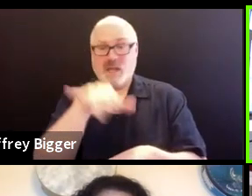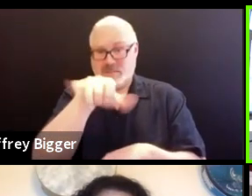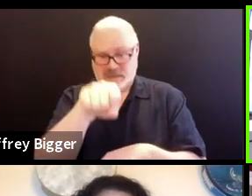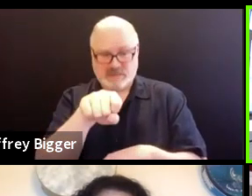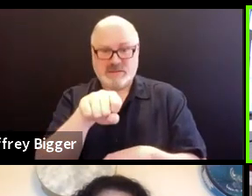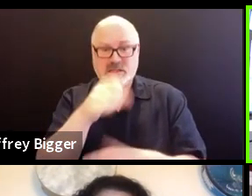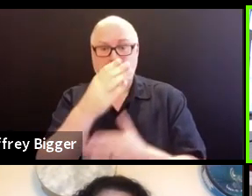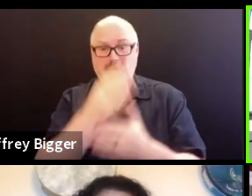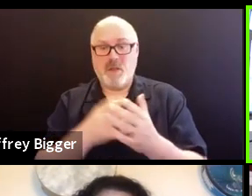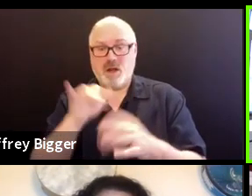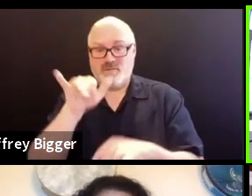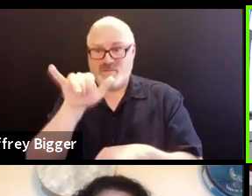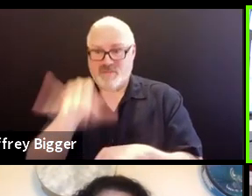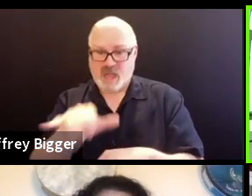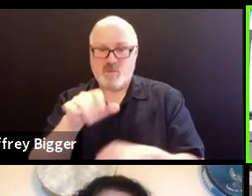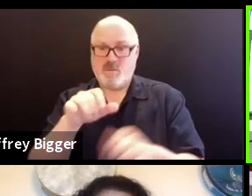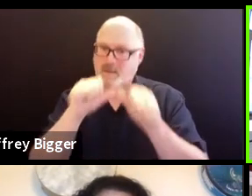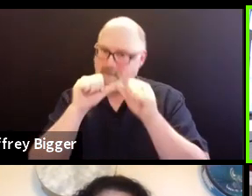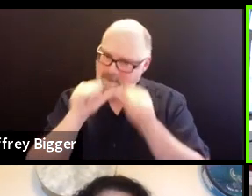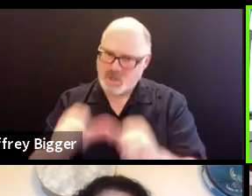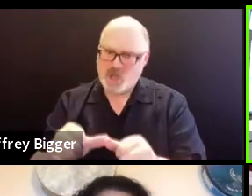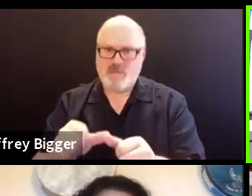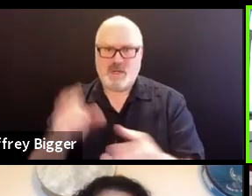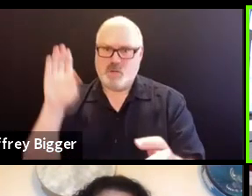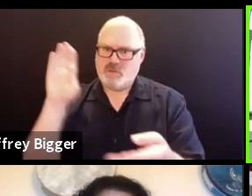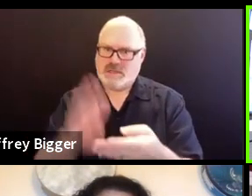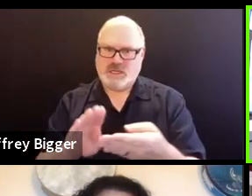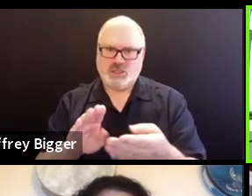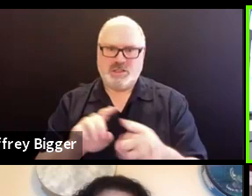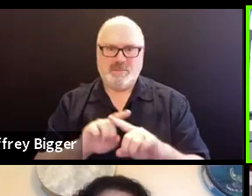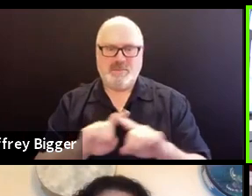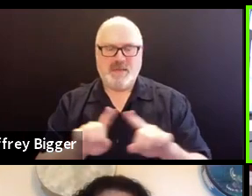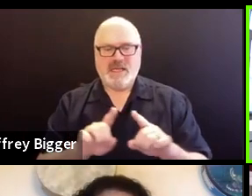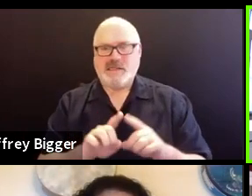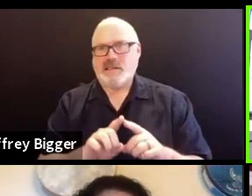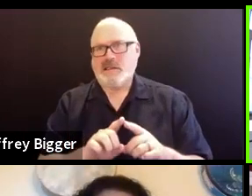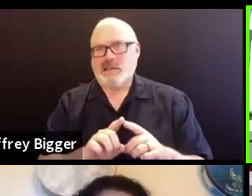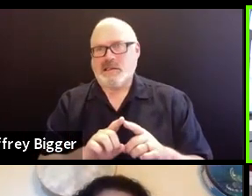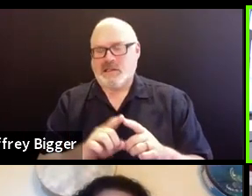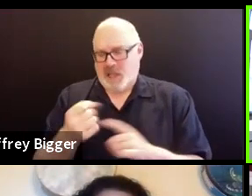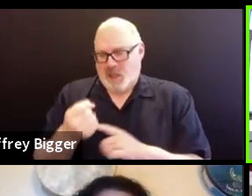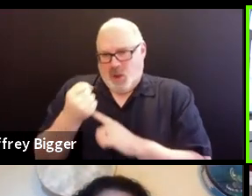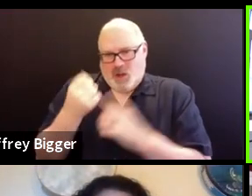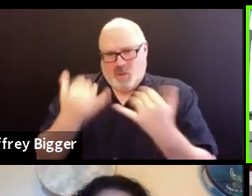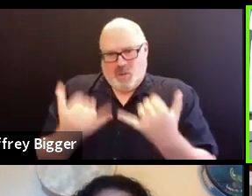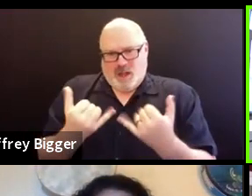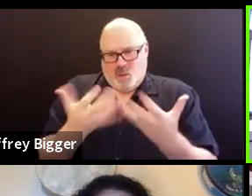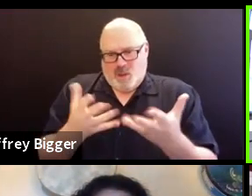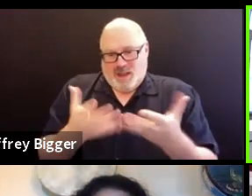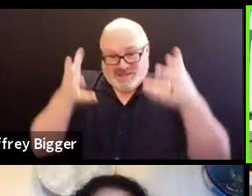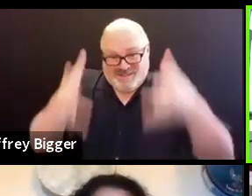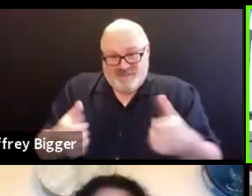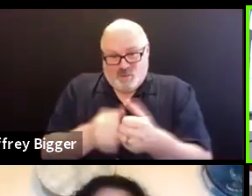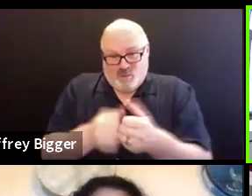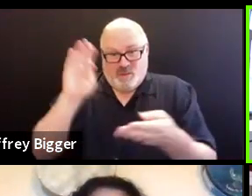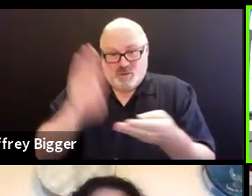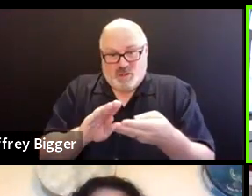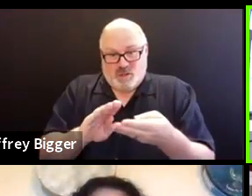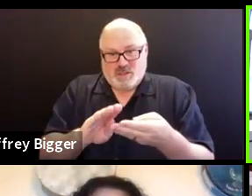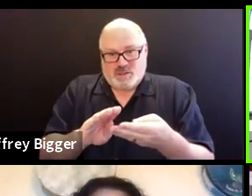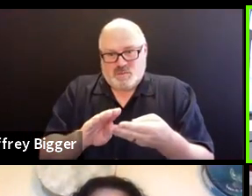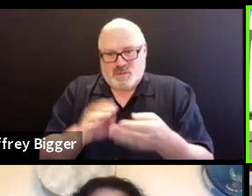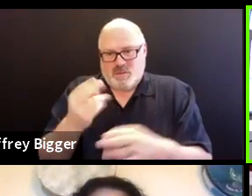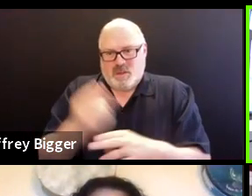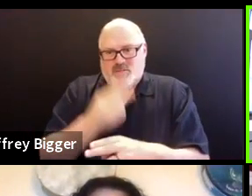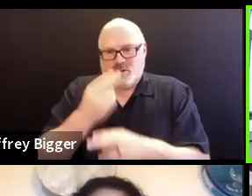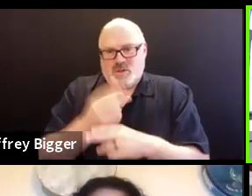and part of it's going to have to be permanent reductions. But we, you know, and kind of the placeholder is whatever's left in these reductions is going to come out of our reserves. That's